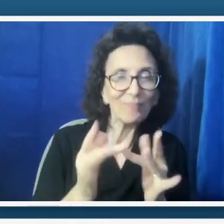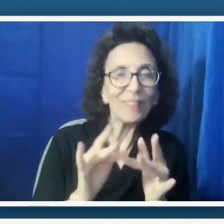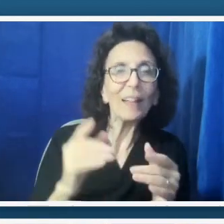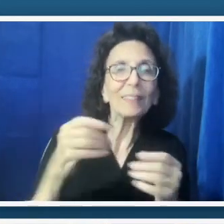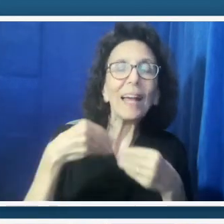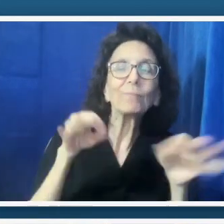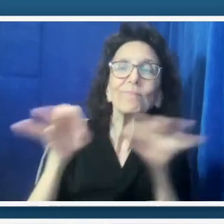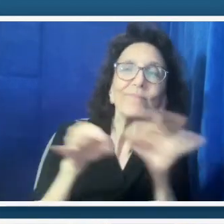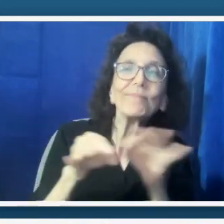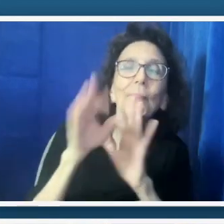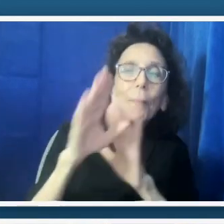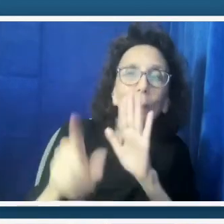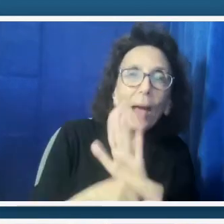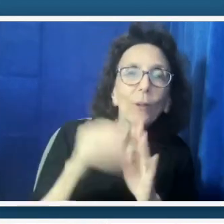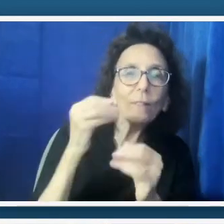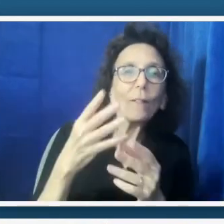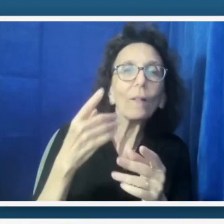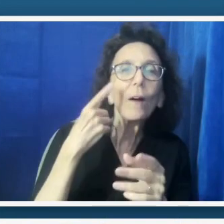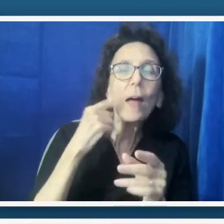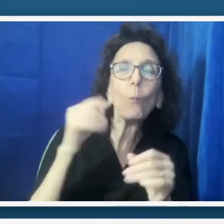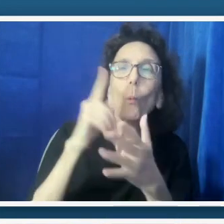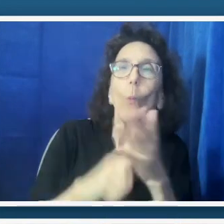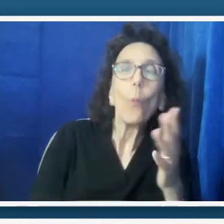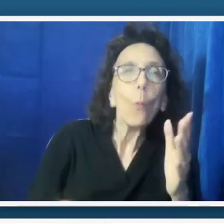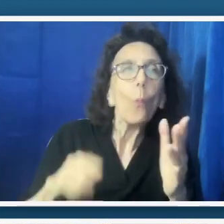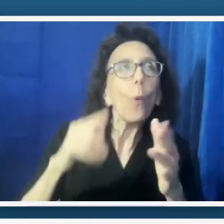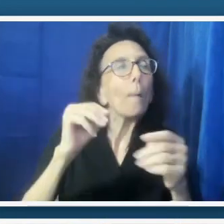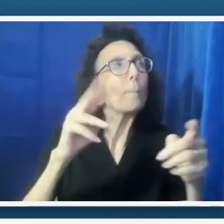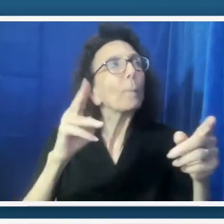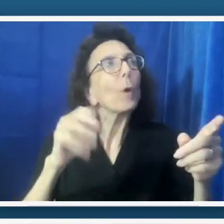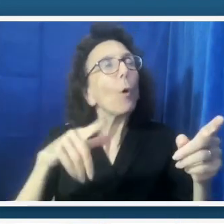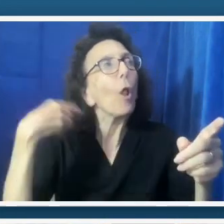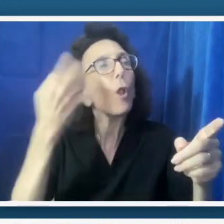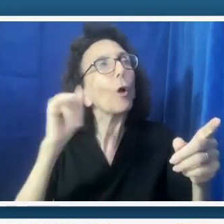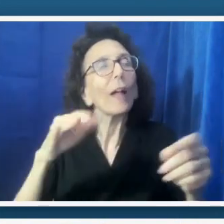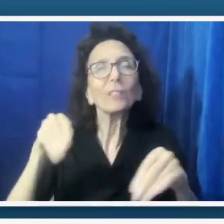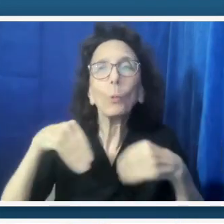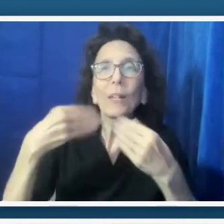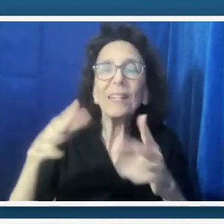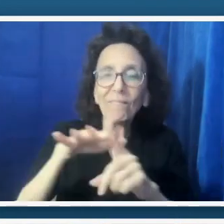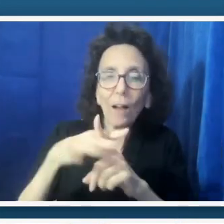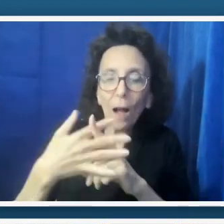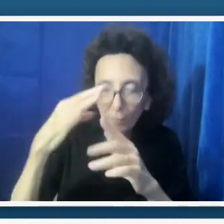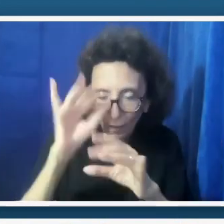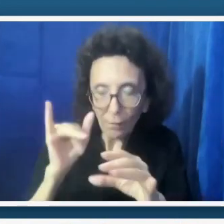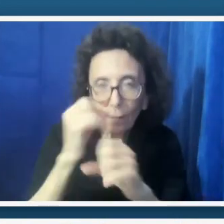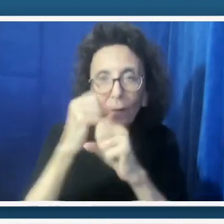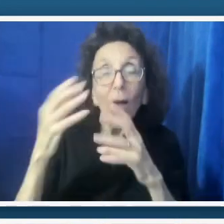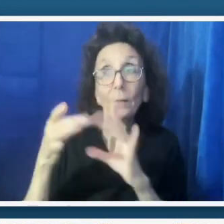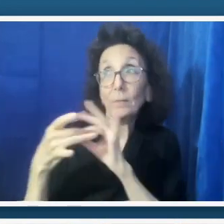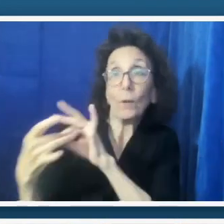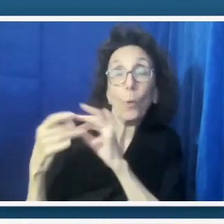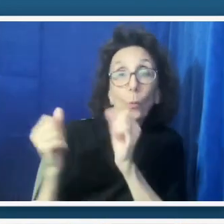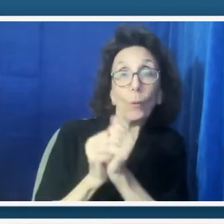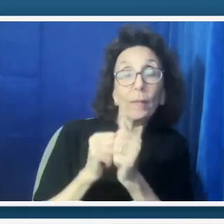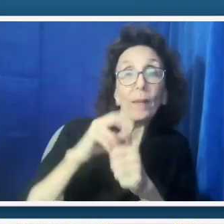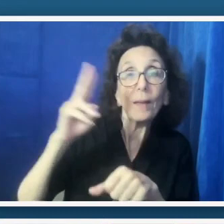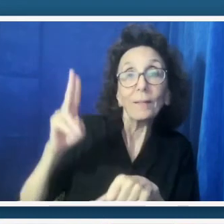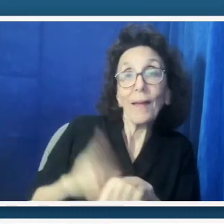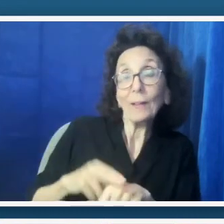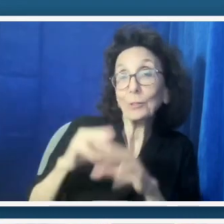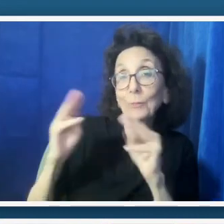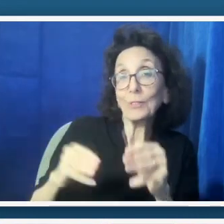context for many of the murals depicting Indigenous peoples. This exhibit was created in partnership with the National Museum of the American